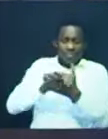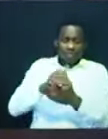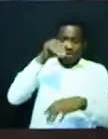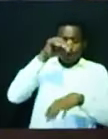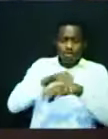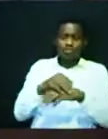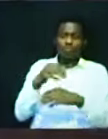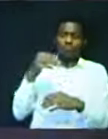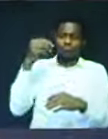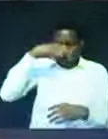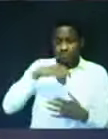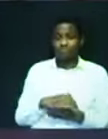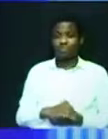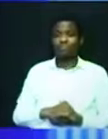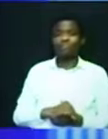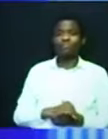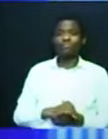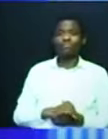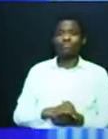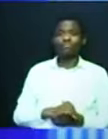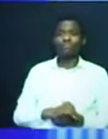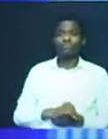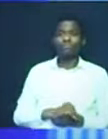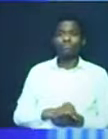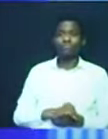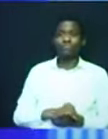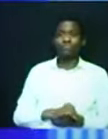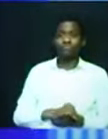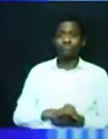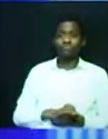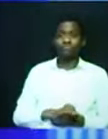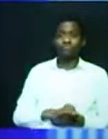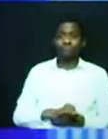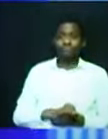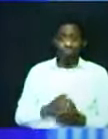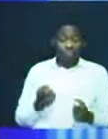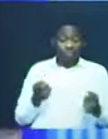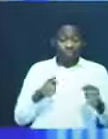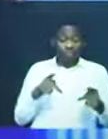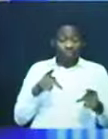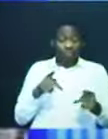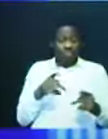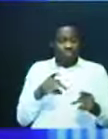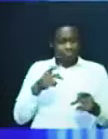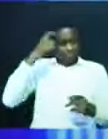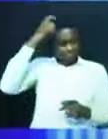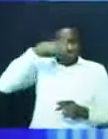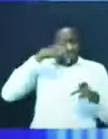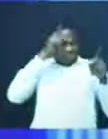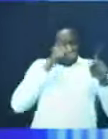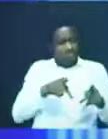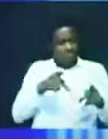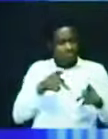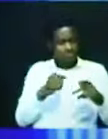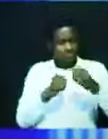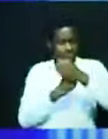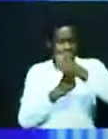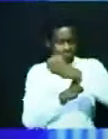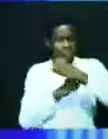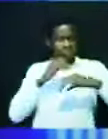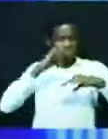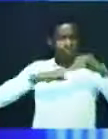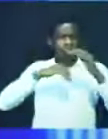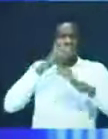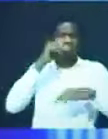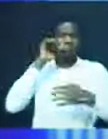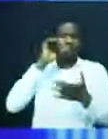see, when you are a wise person, you build on a rock solid. And then, by all means, the rains will come. Then they will come and test